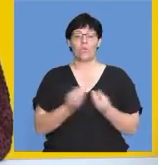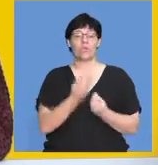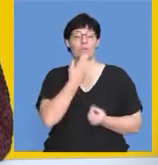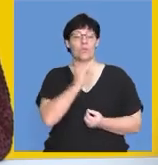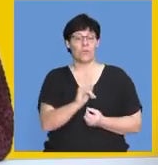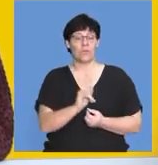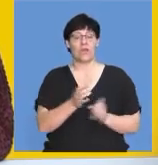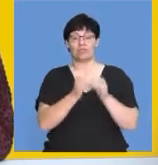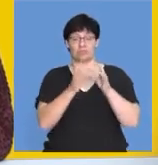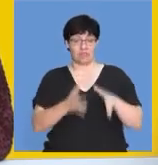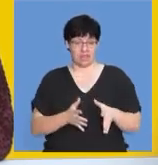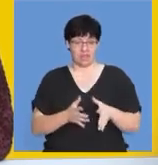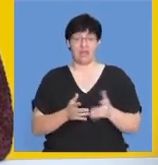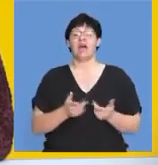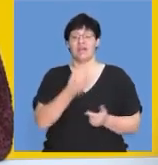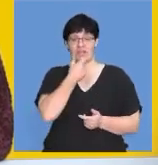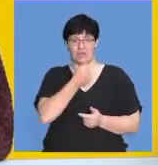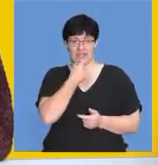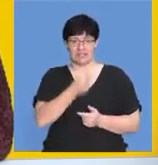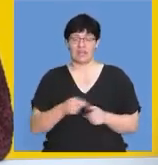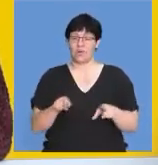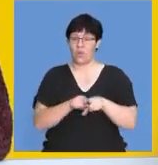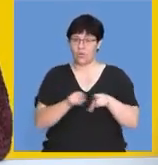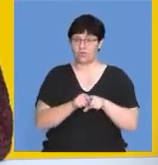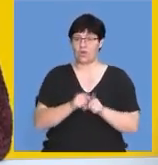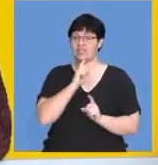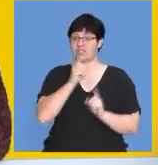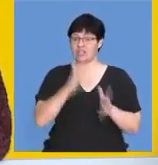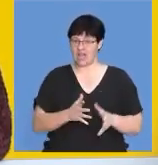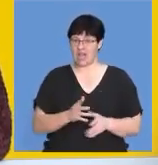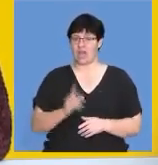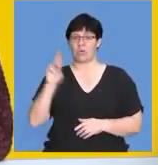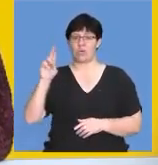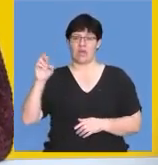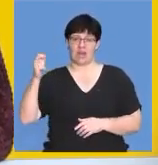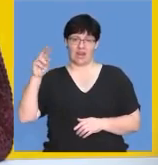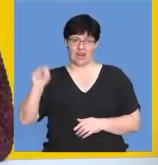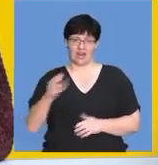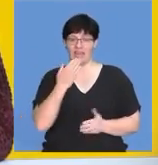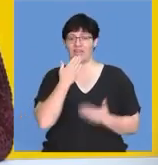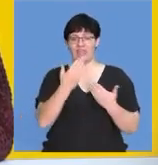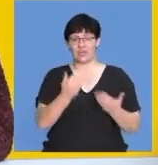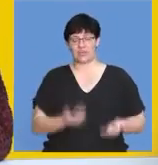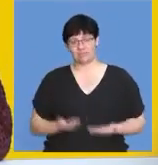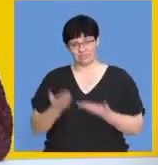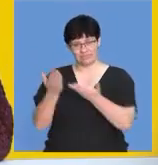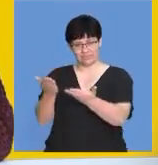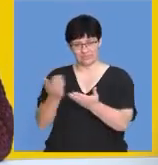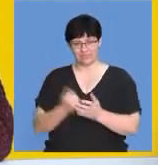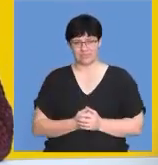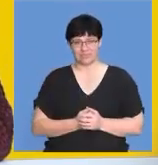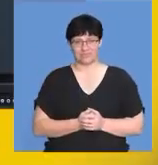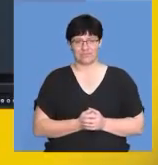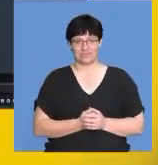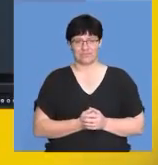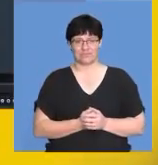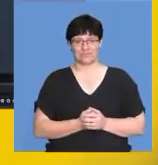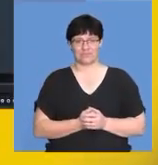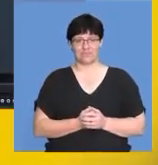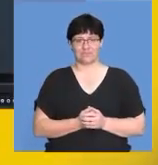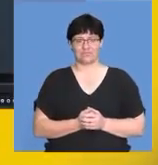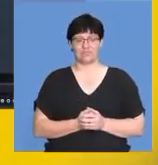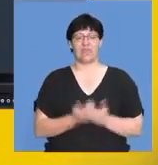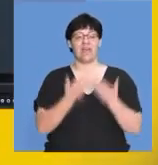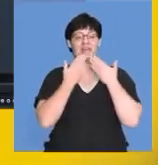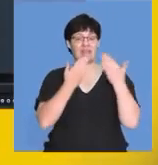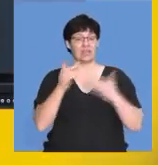are Nicolene, our sign language interpreter, as well as Eugen, our awesome teacher. Thank you so much, guys, and over to you.